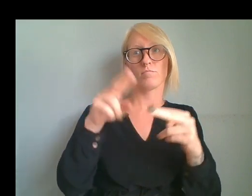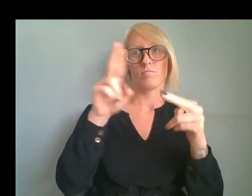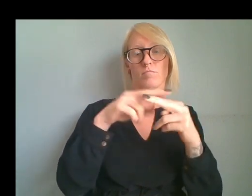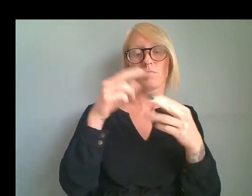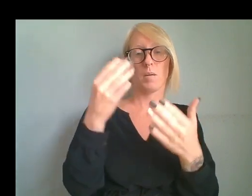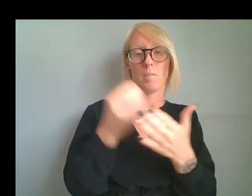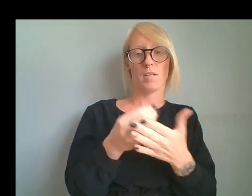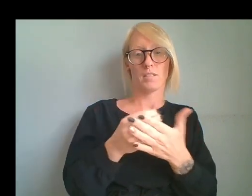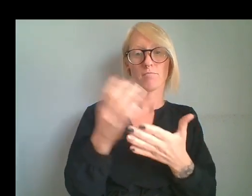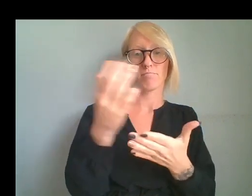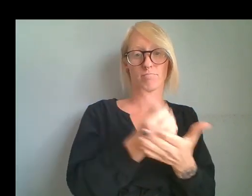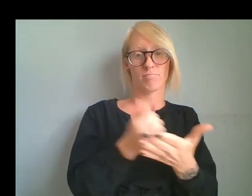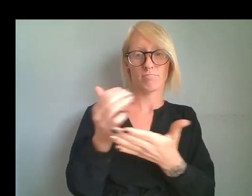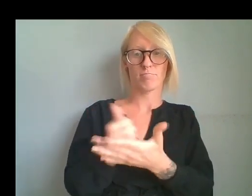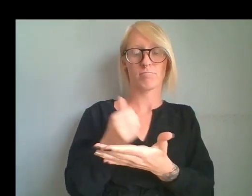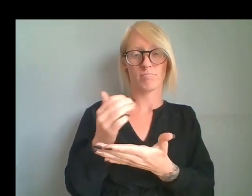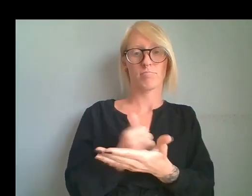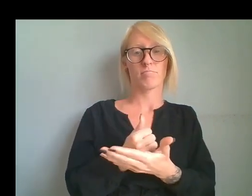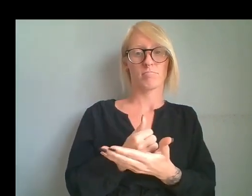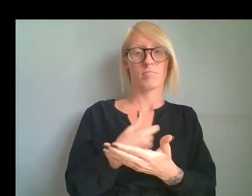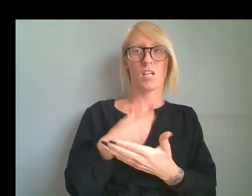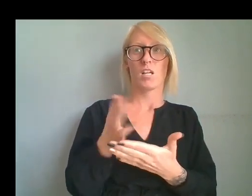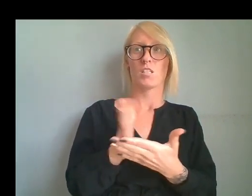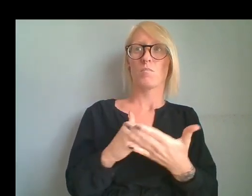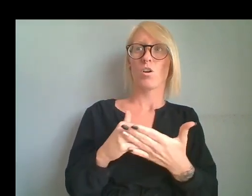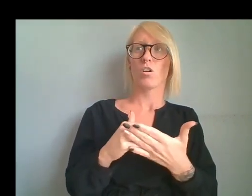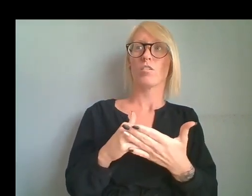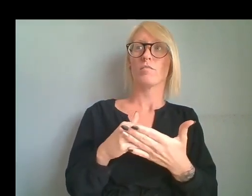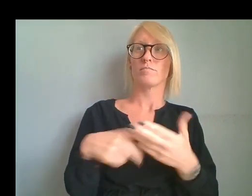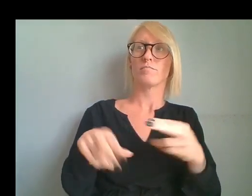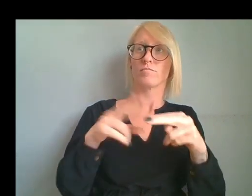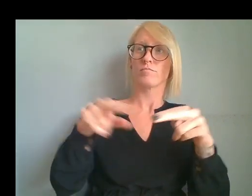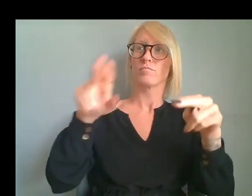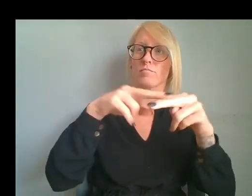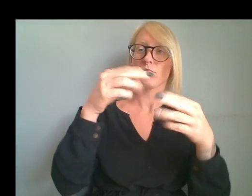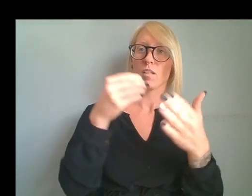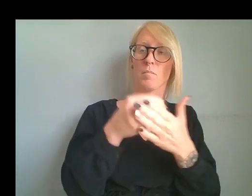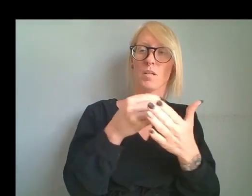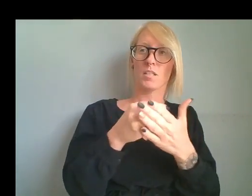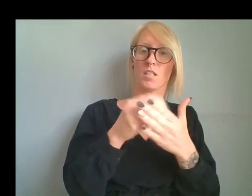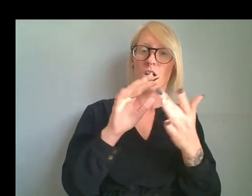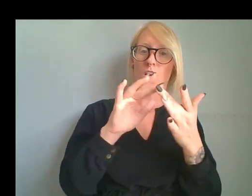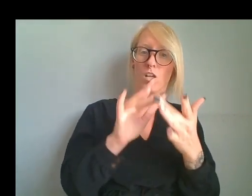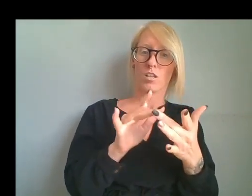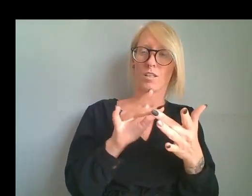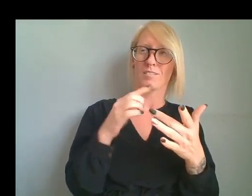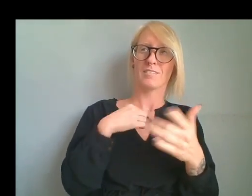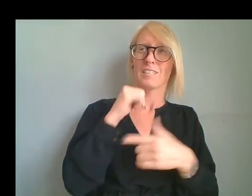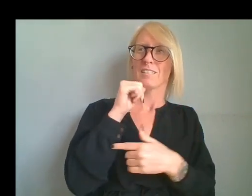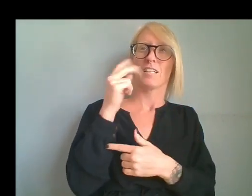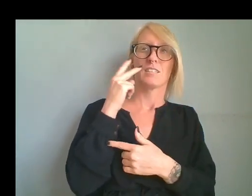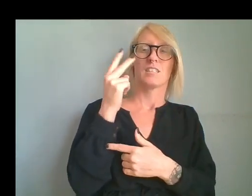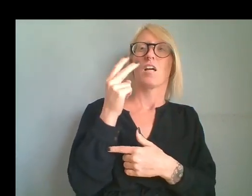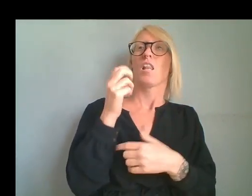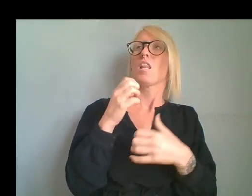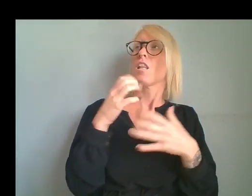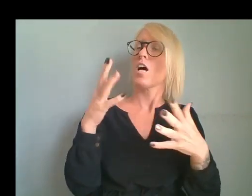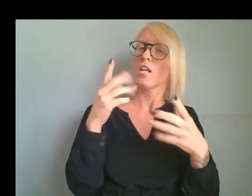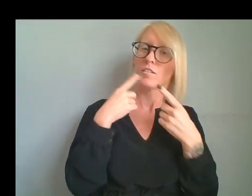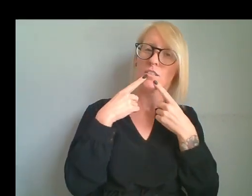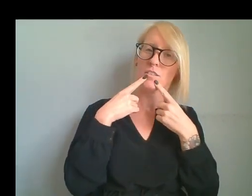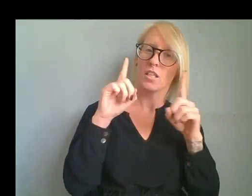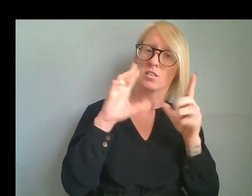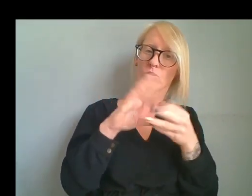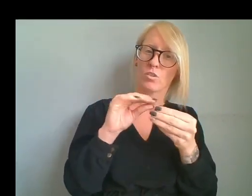is part of Facebook where you can raise money online. I have not seen a lot of success stories with that yet.